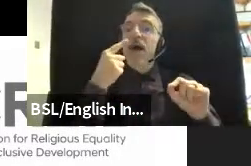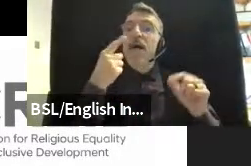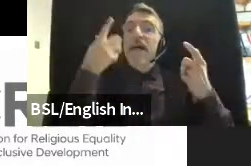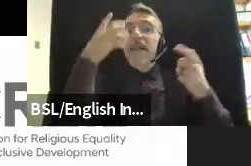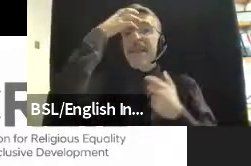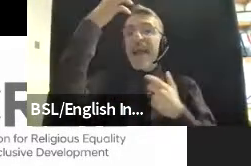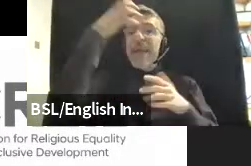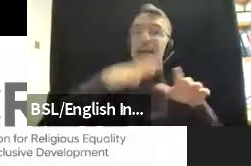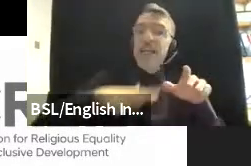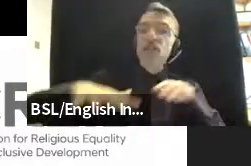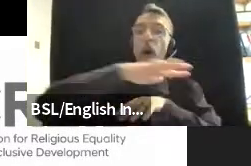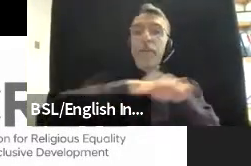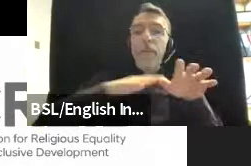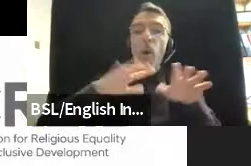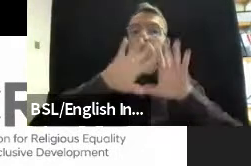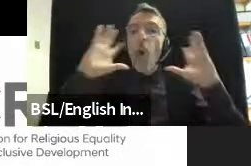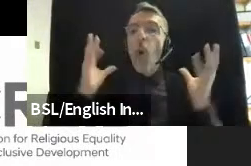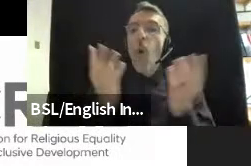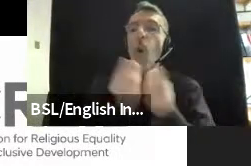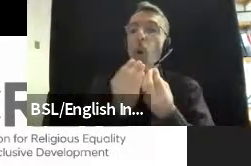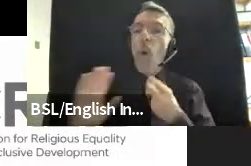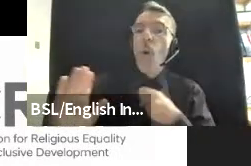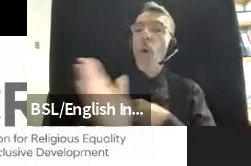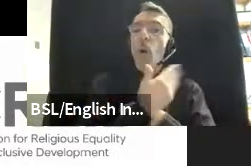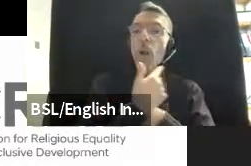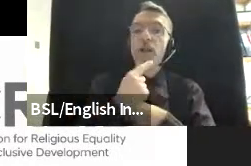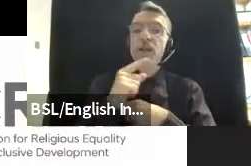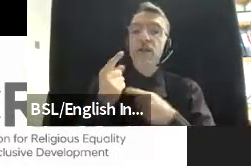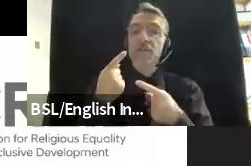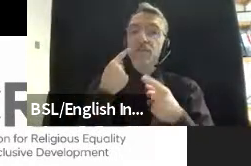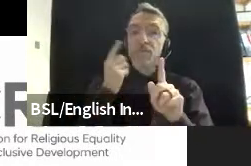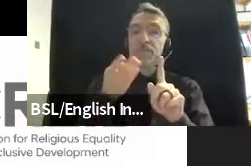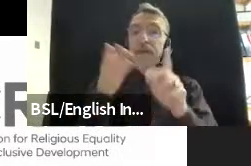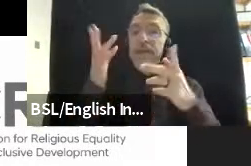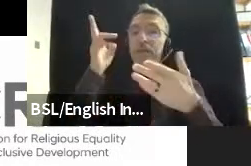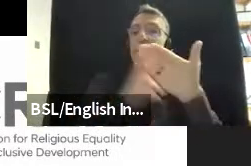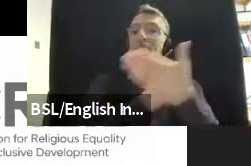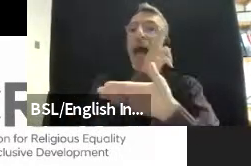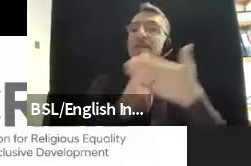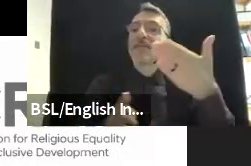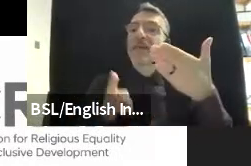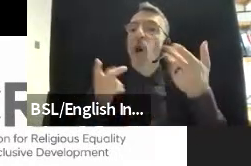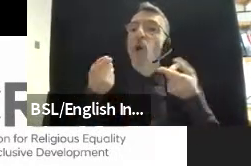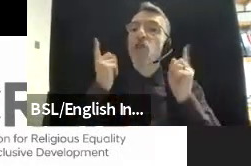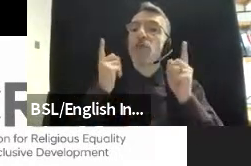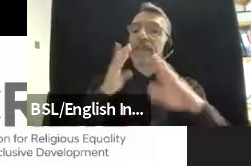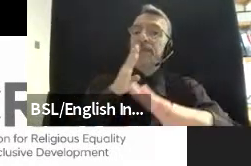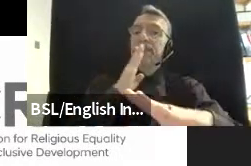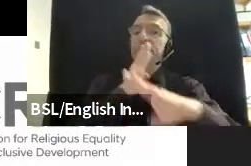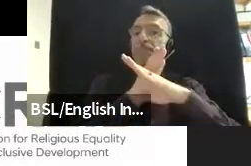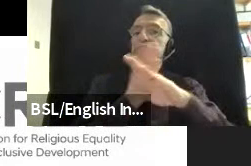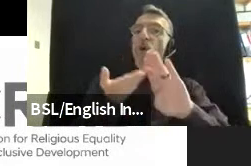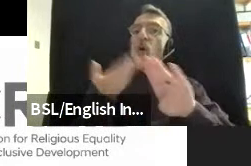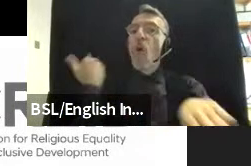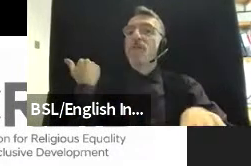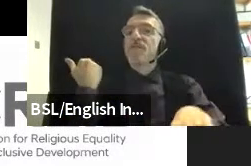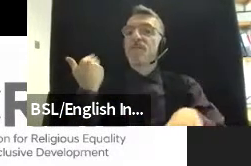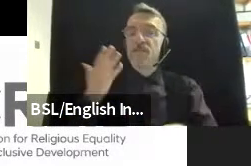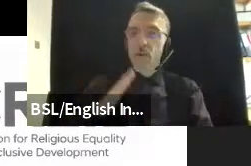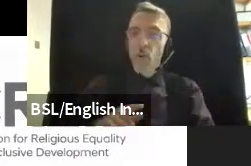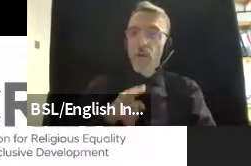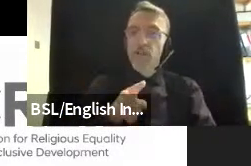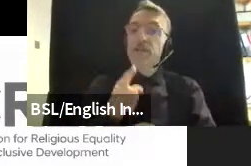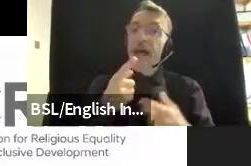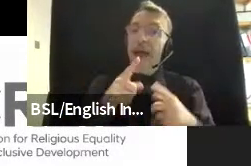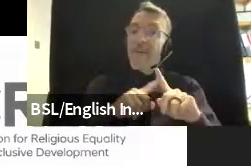Whole, which was allowed only by authorities only 2 years ago. And there are many formal and informal